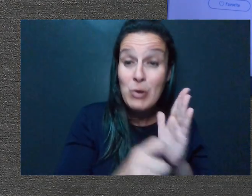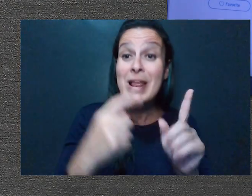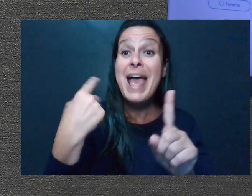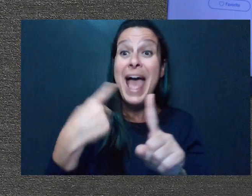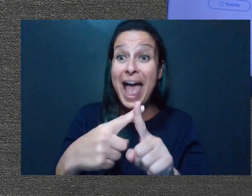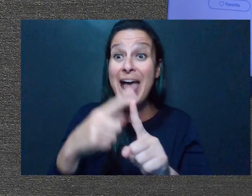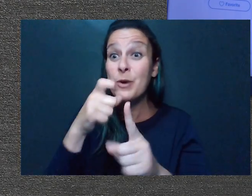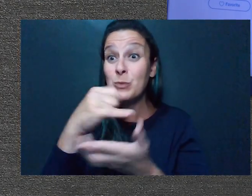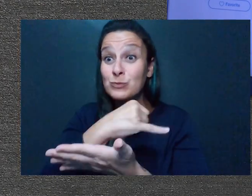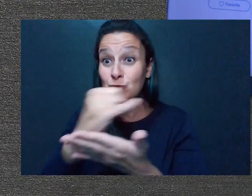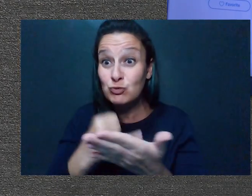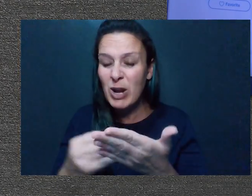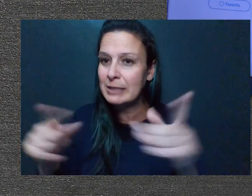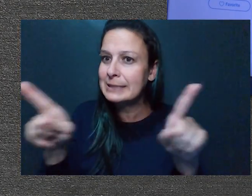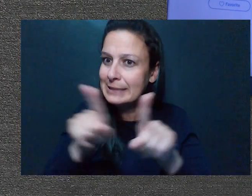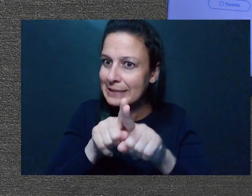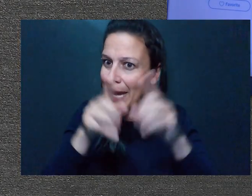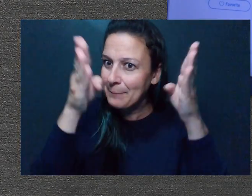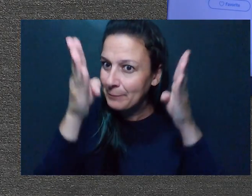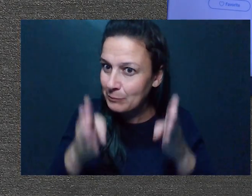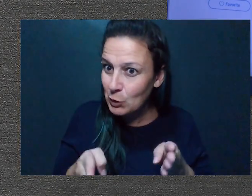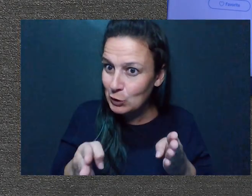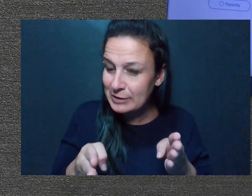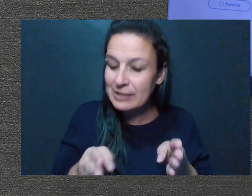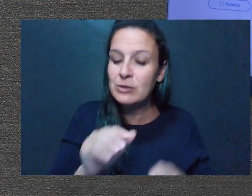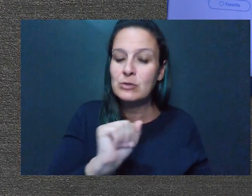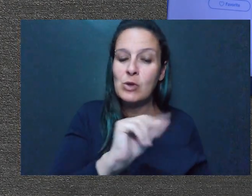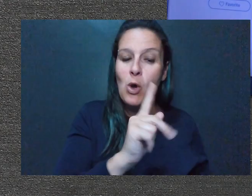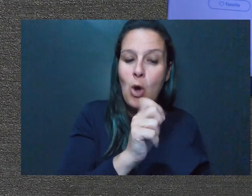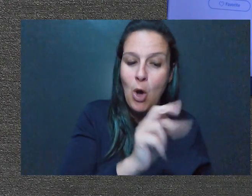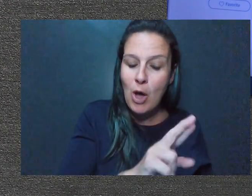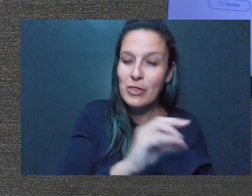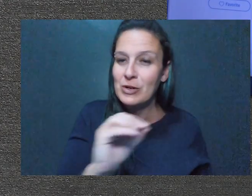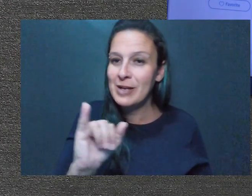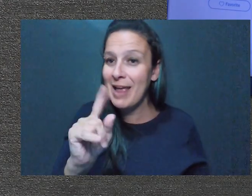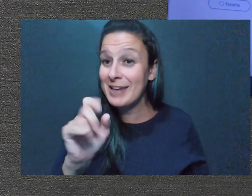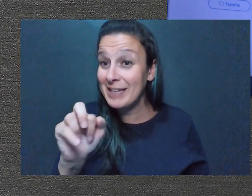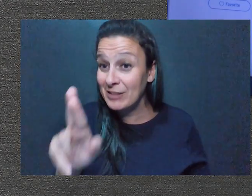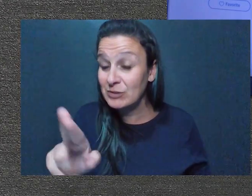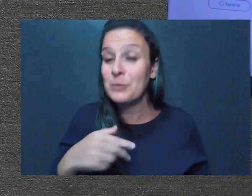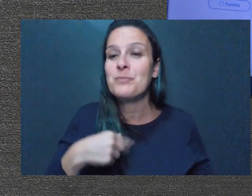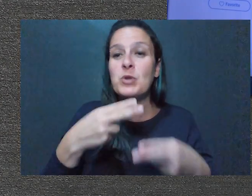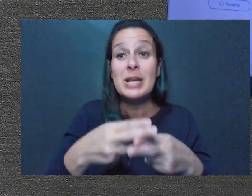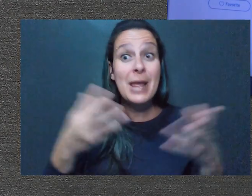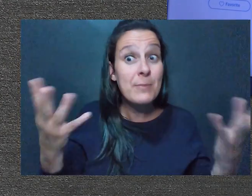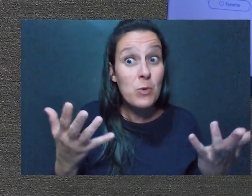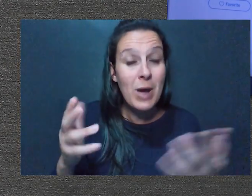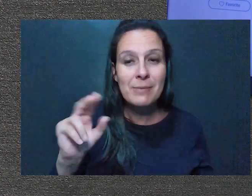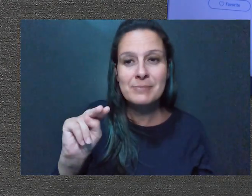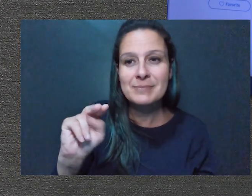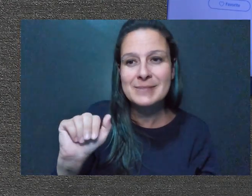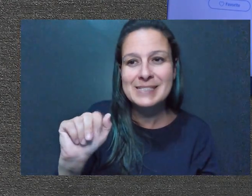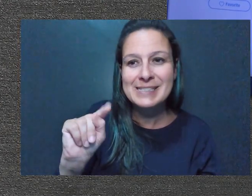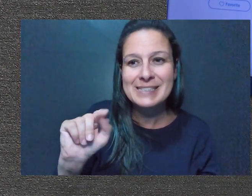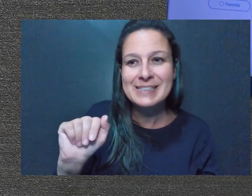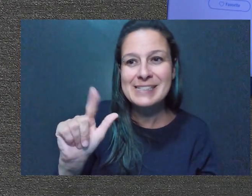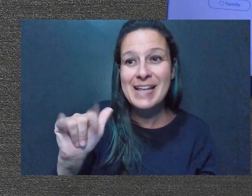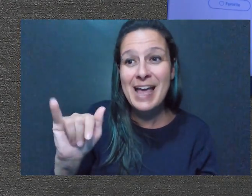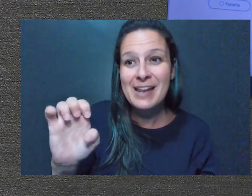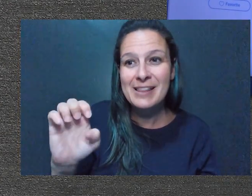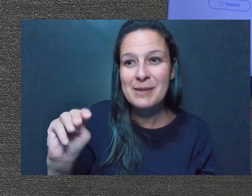the illustrations, so the author and the illustrator, are Natalie Marshall. Are you guys ready?